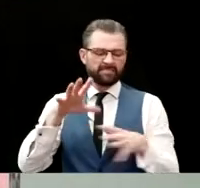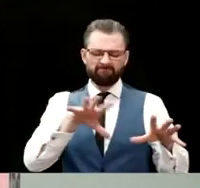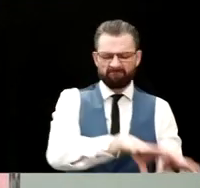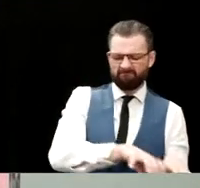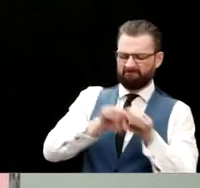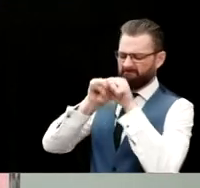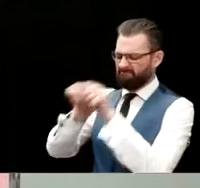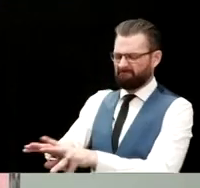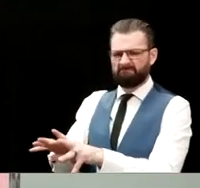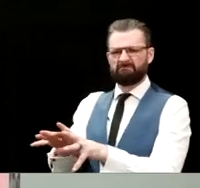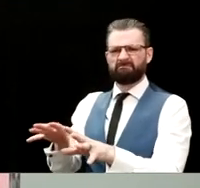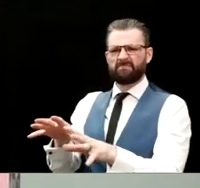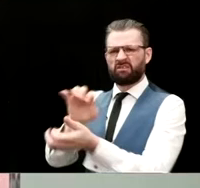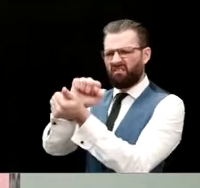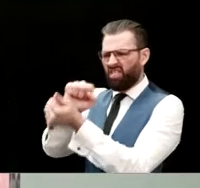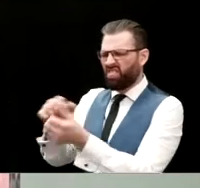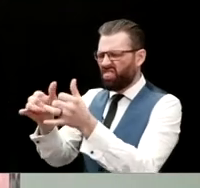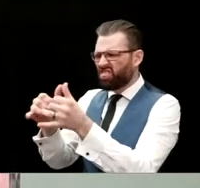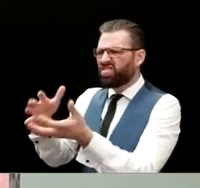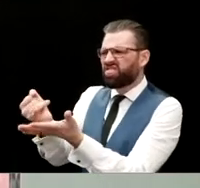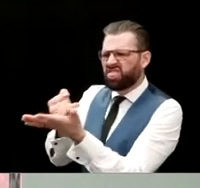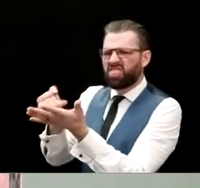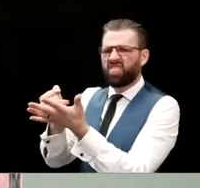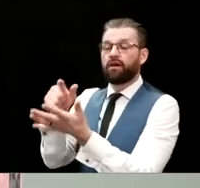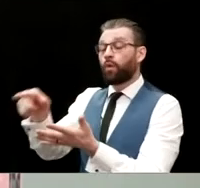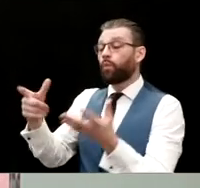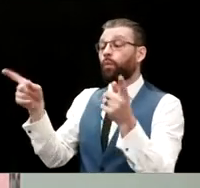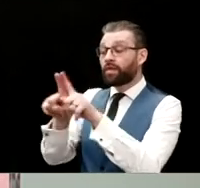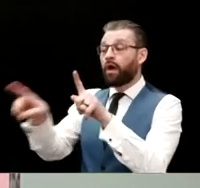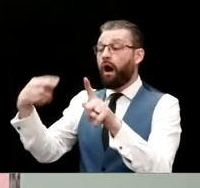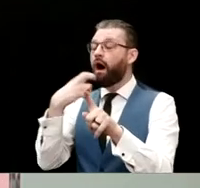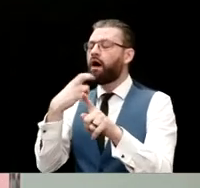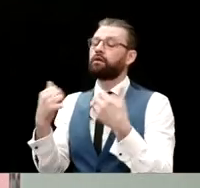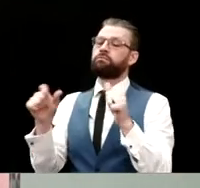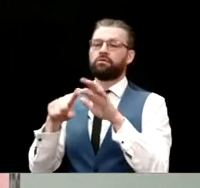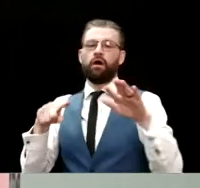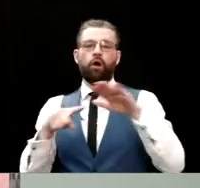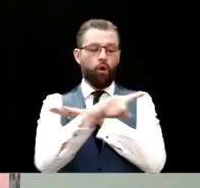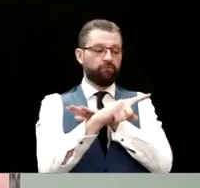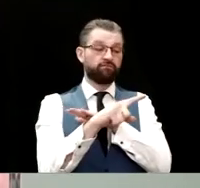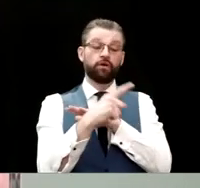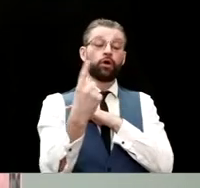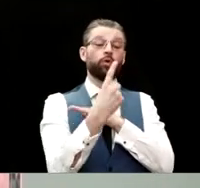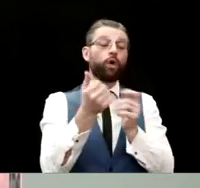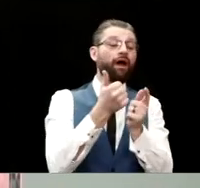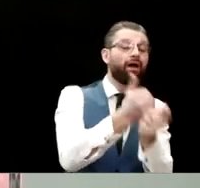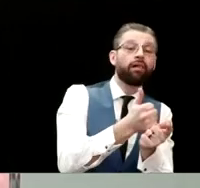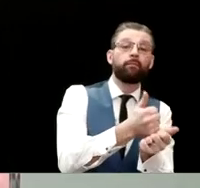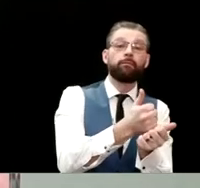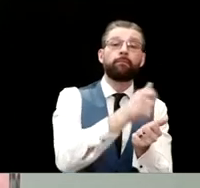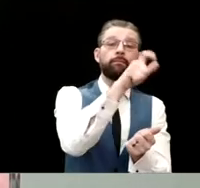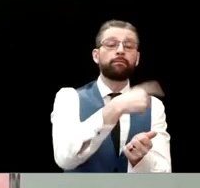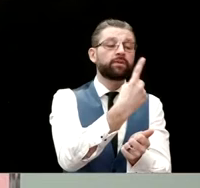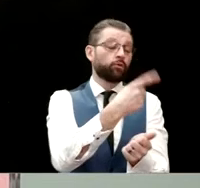ghetto, and she barely escaped with the aid of her aunt Ruja and sympathetic Polish men and women as a convent.